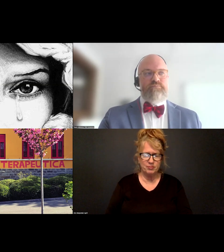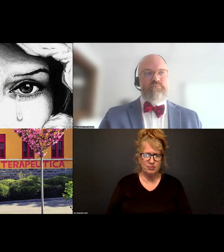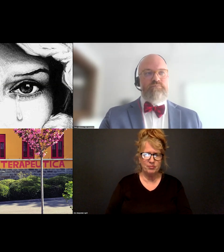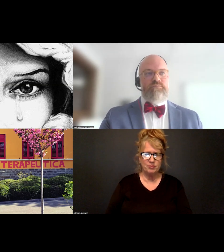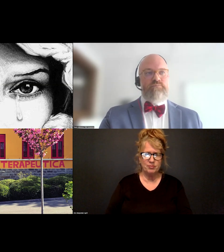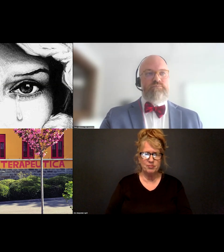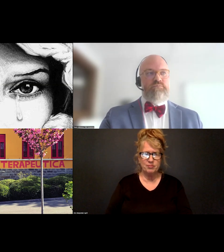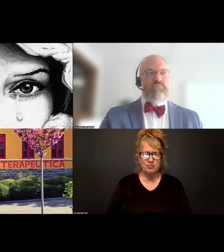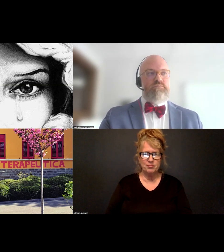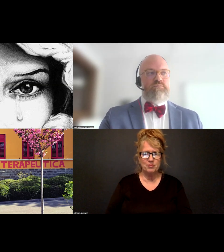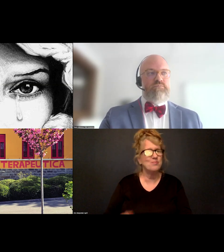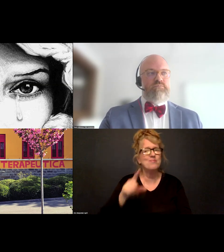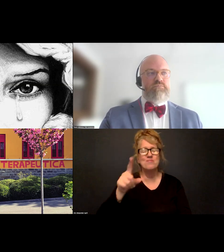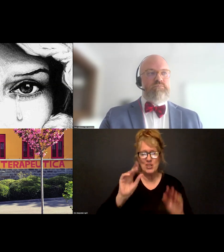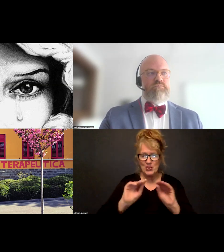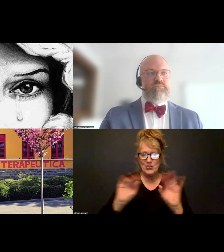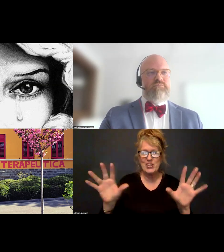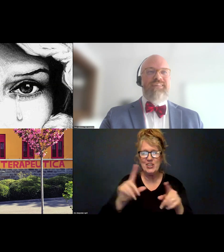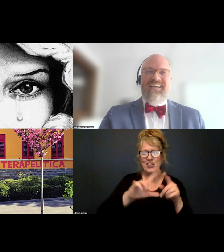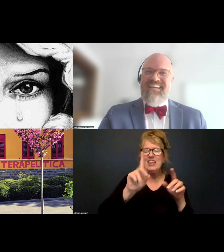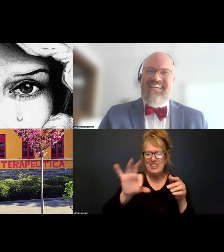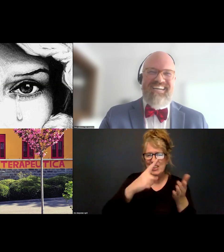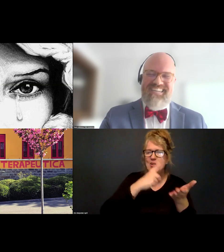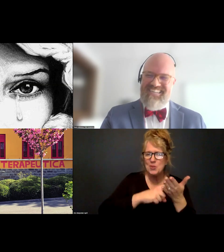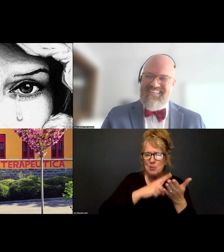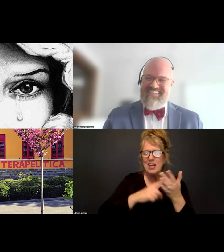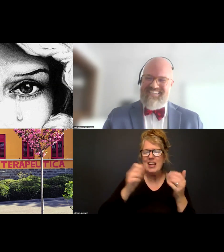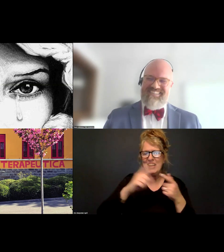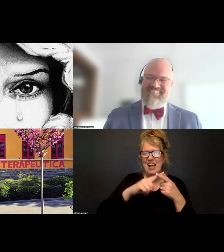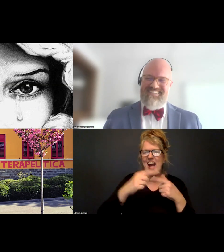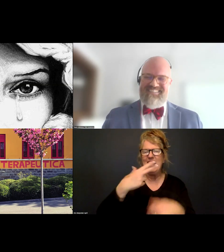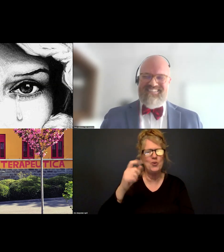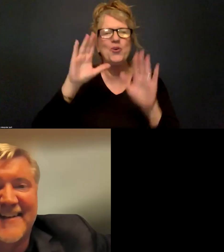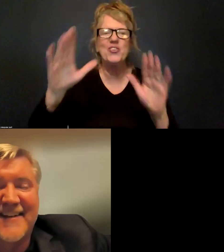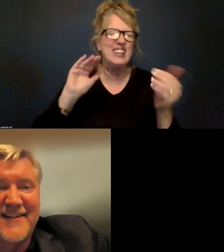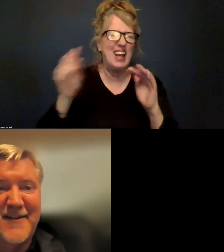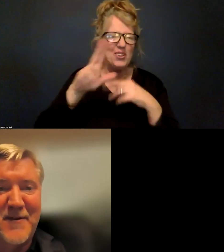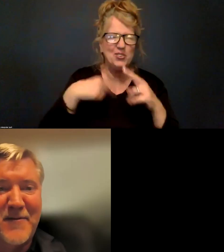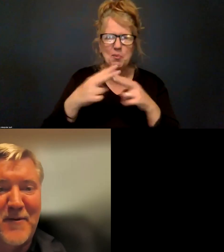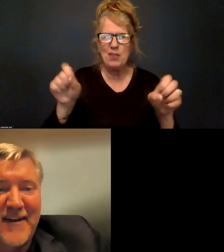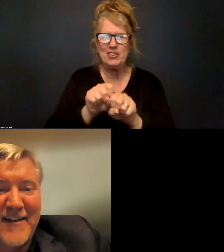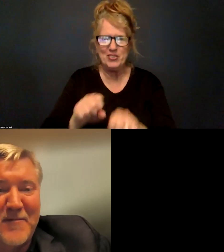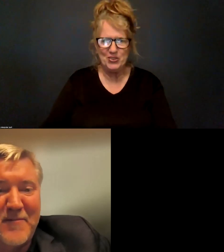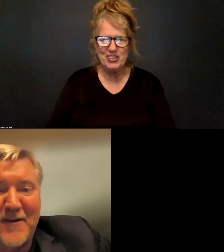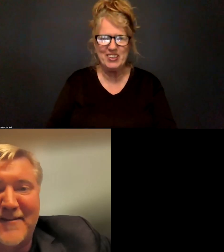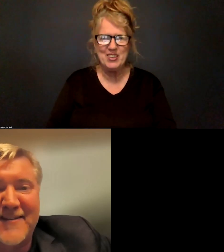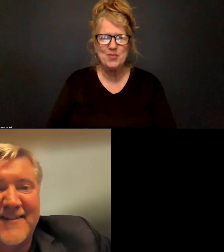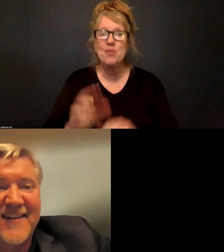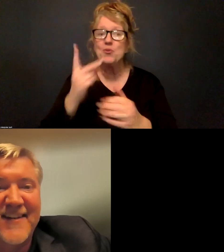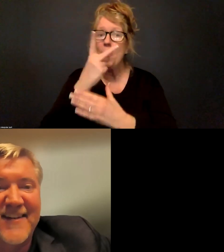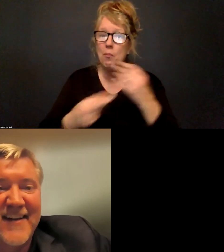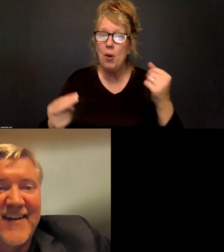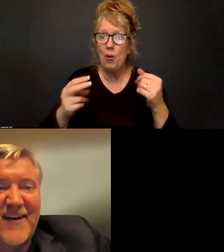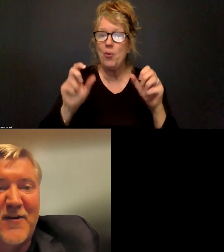Travis, Jana said you clearly did debate in high school. That's a great analogy about the shoes. So can we bring both of